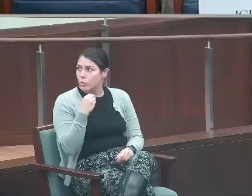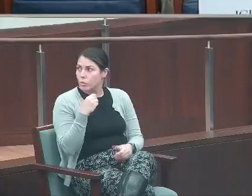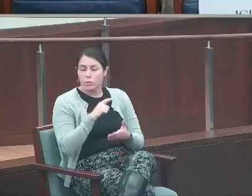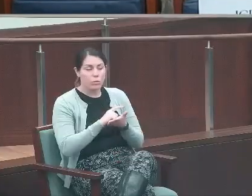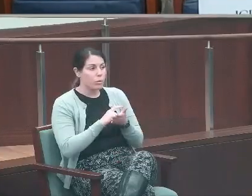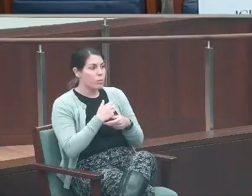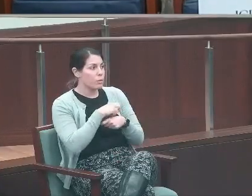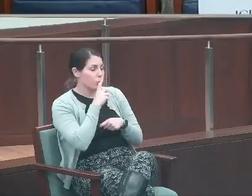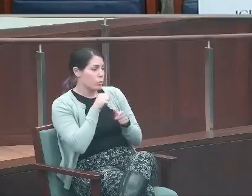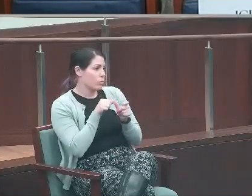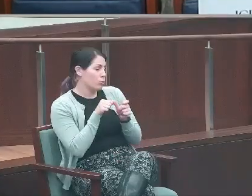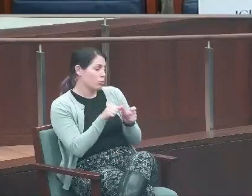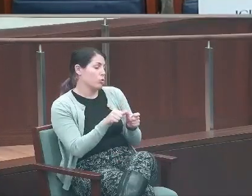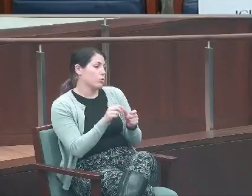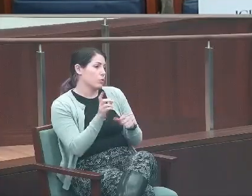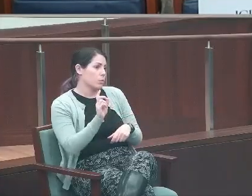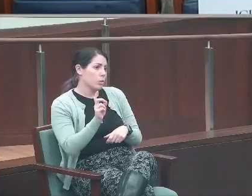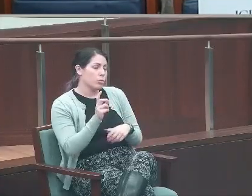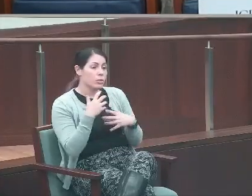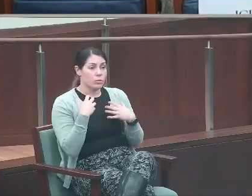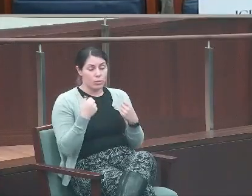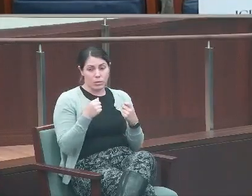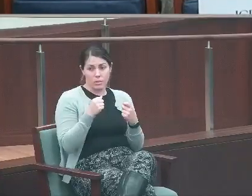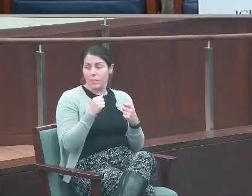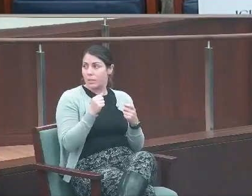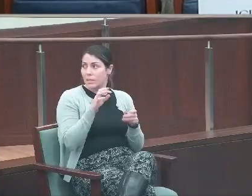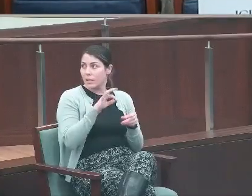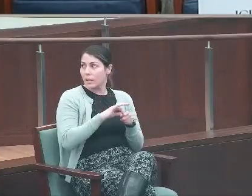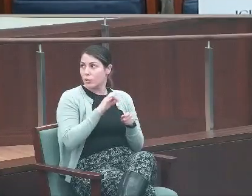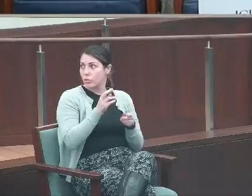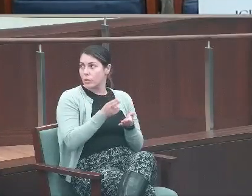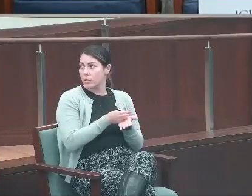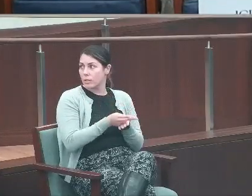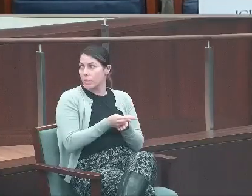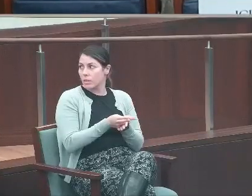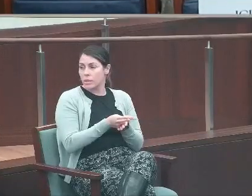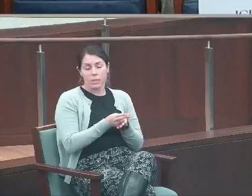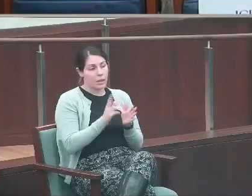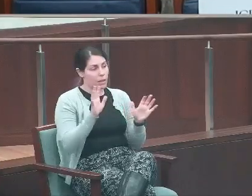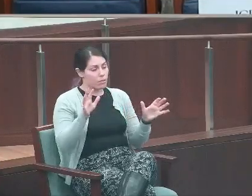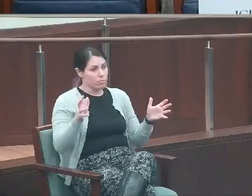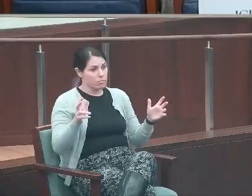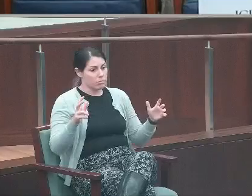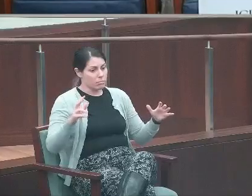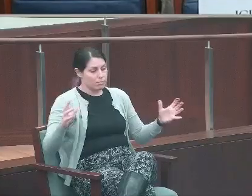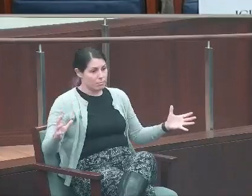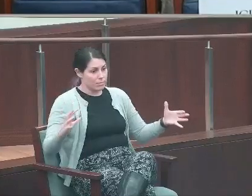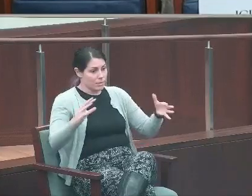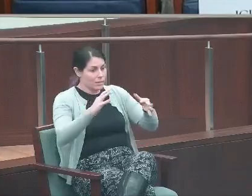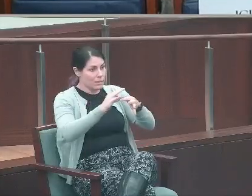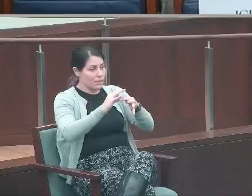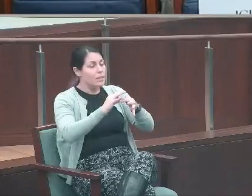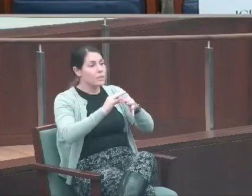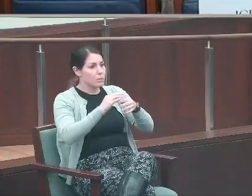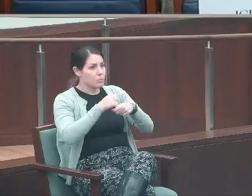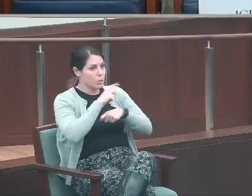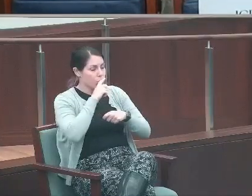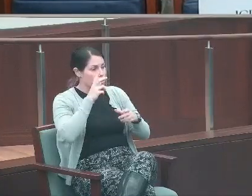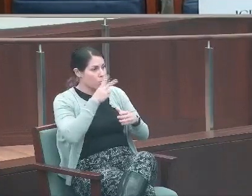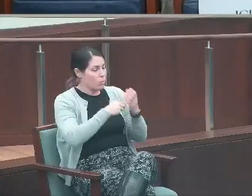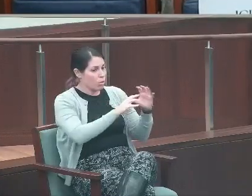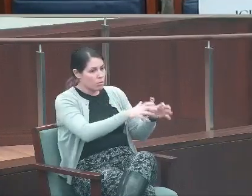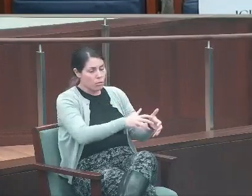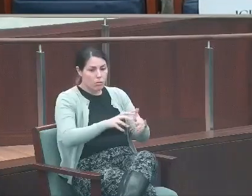democracy, strengthening election integrity, and bridging the divide so that we can engage in civil,